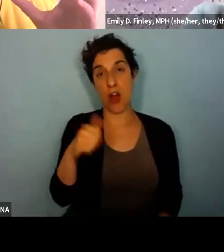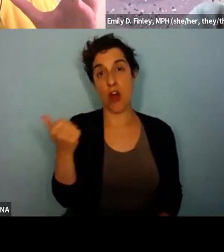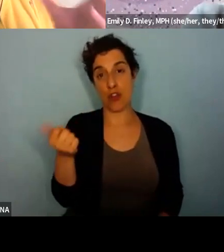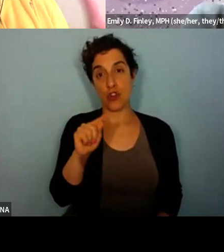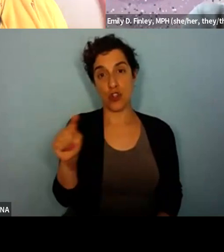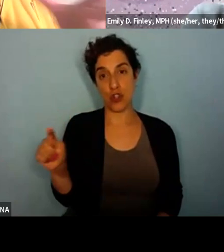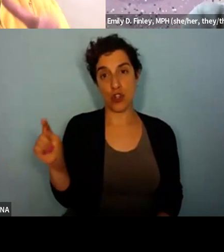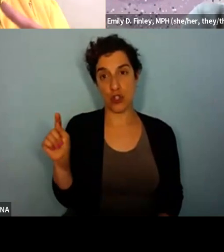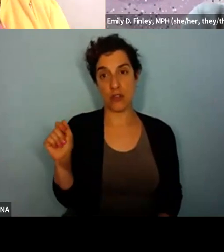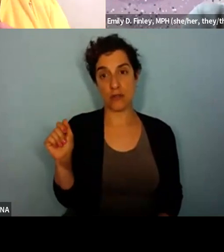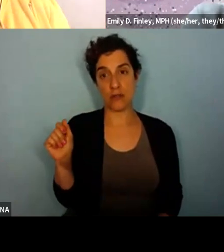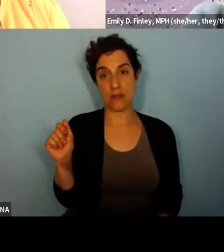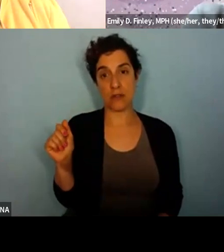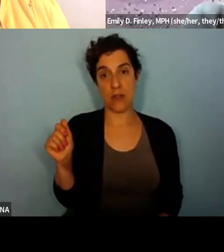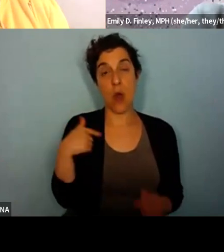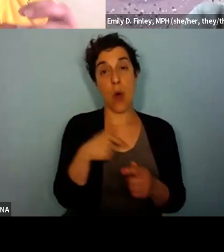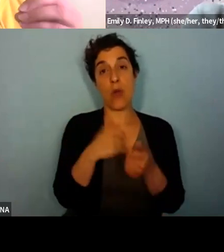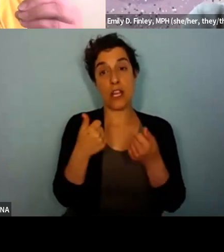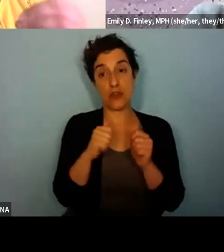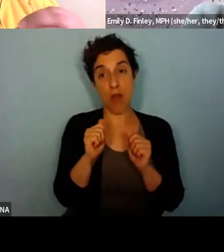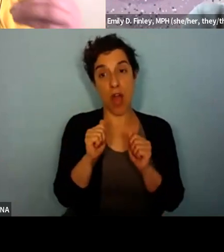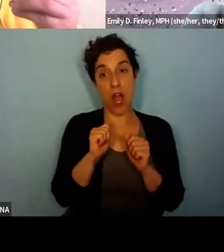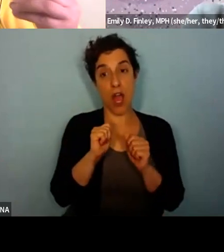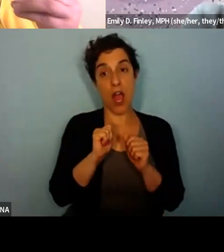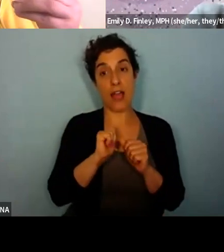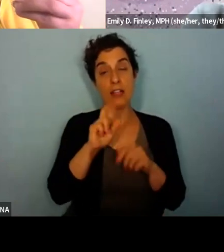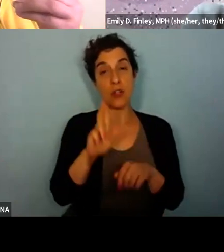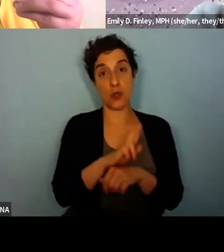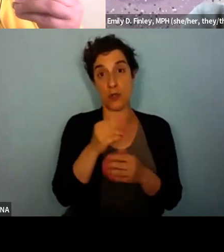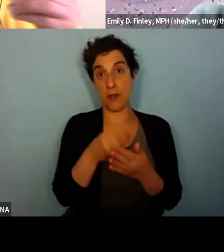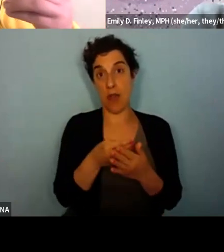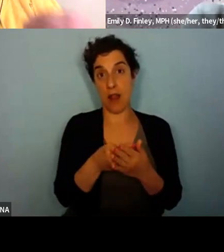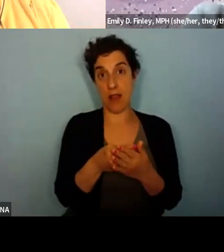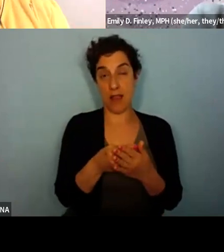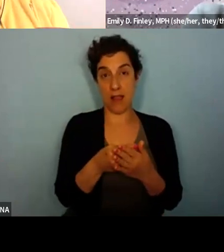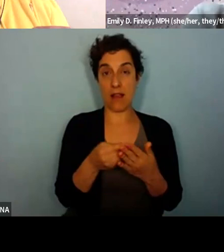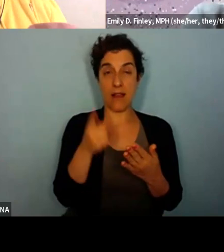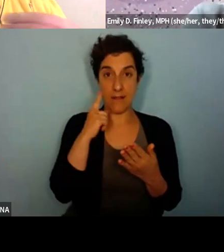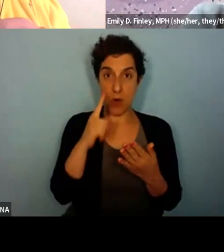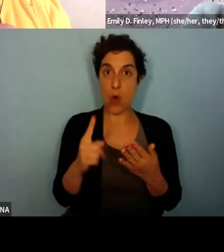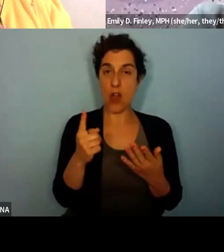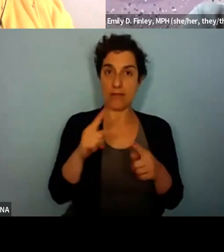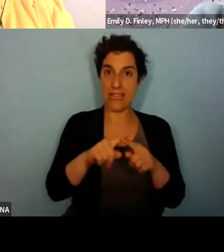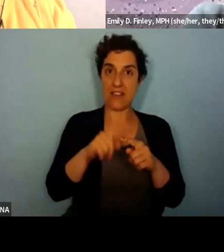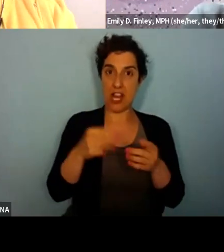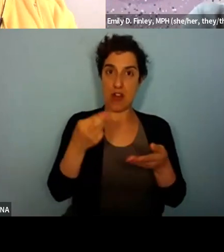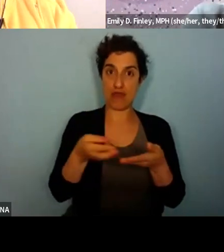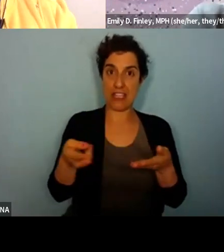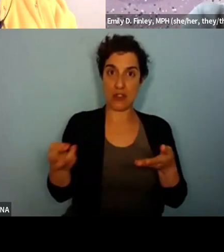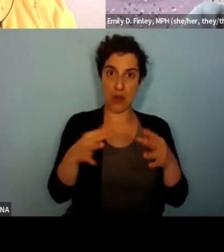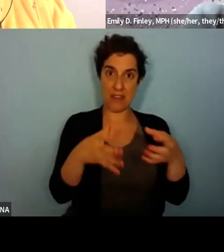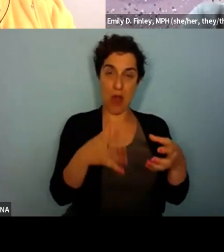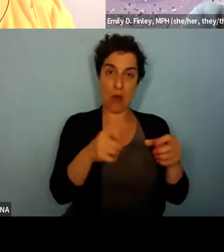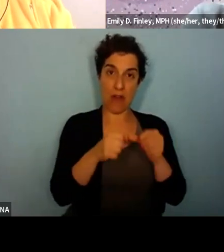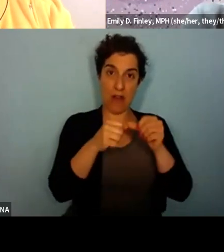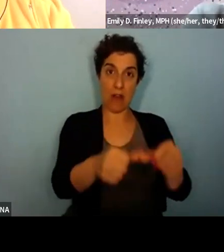we tried to use the money for resources that would last longer